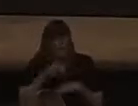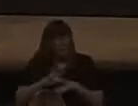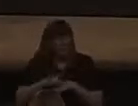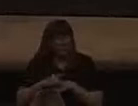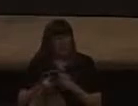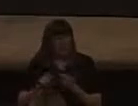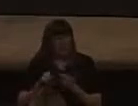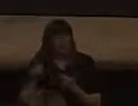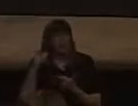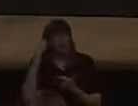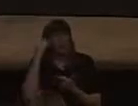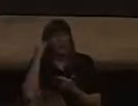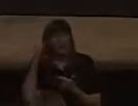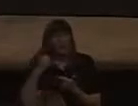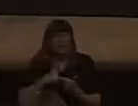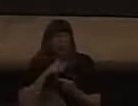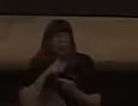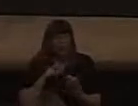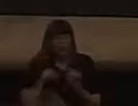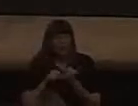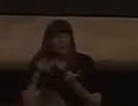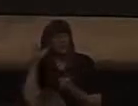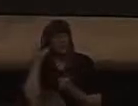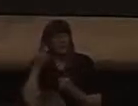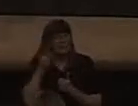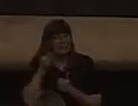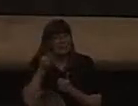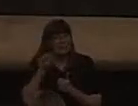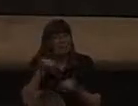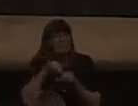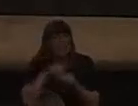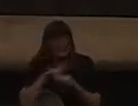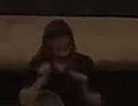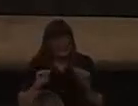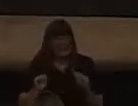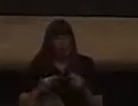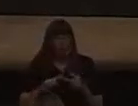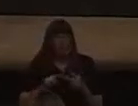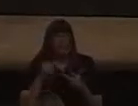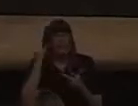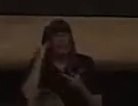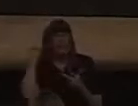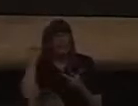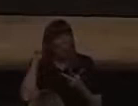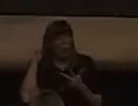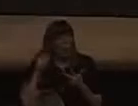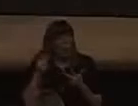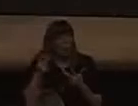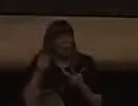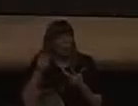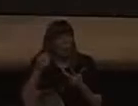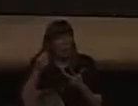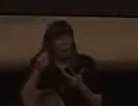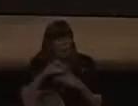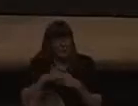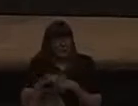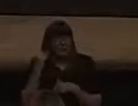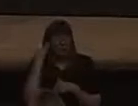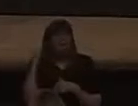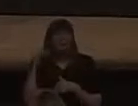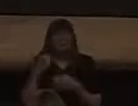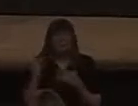should know if there's assisted listening devices in theaters, if there are audio guides, if there's